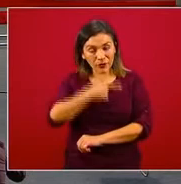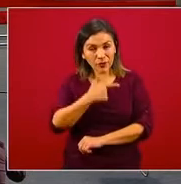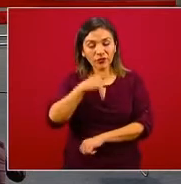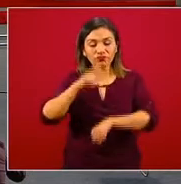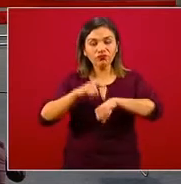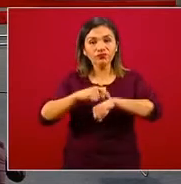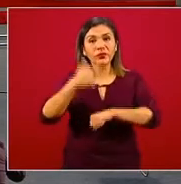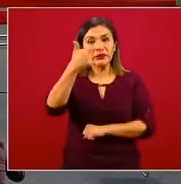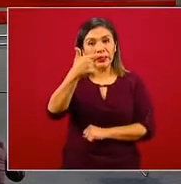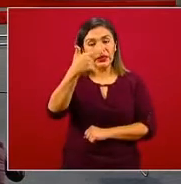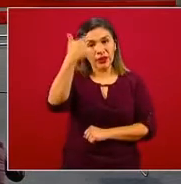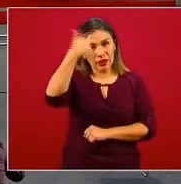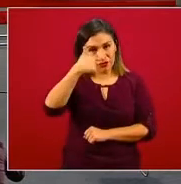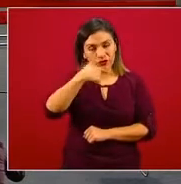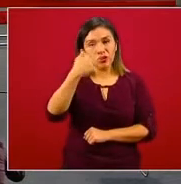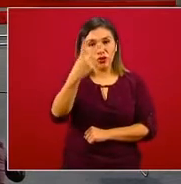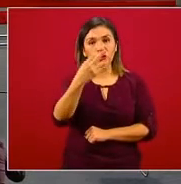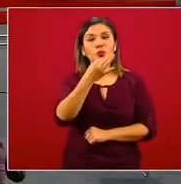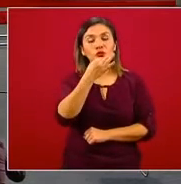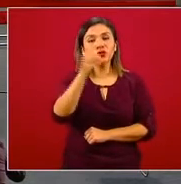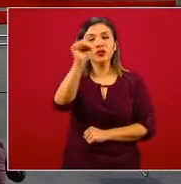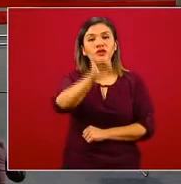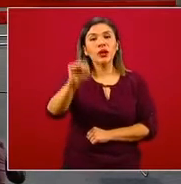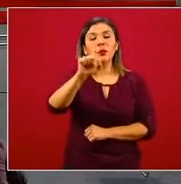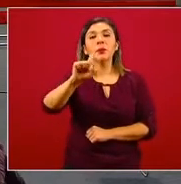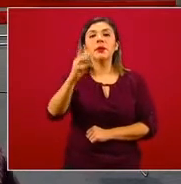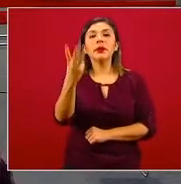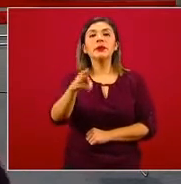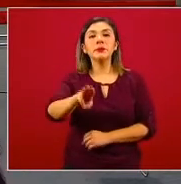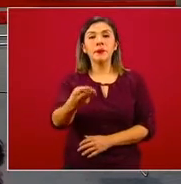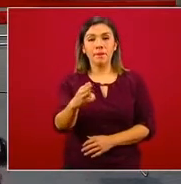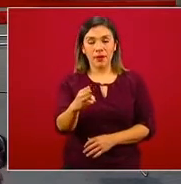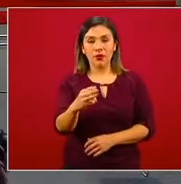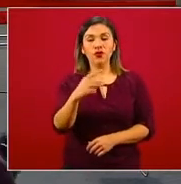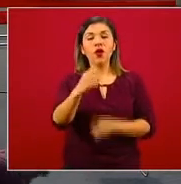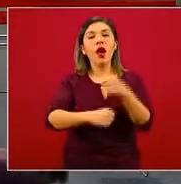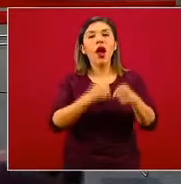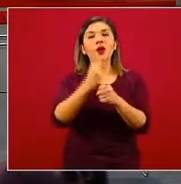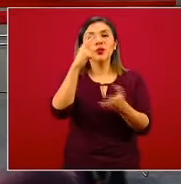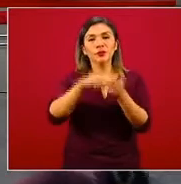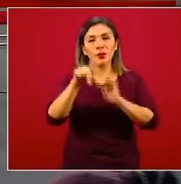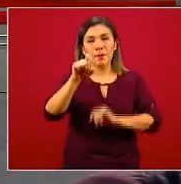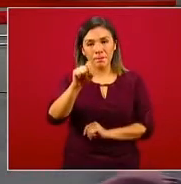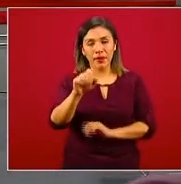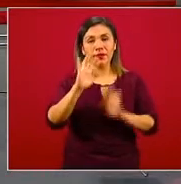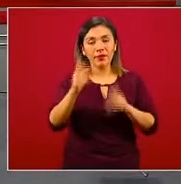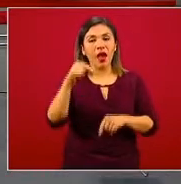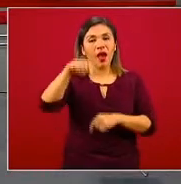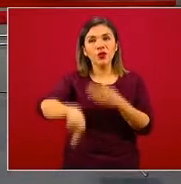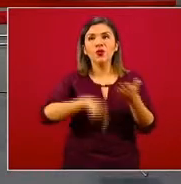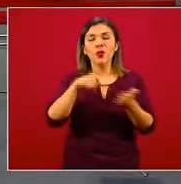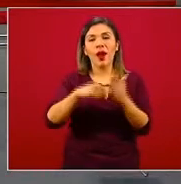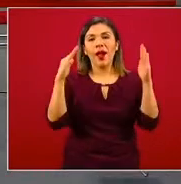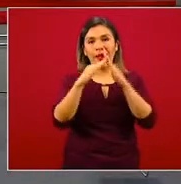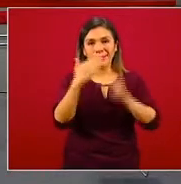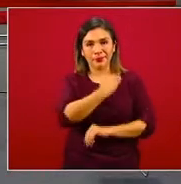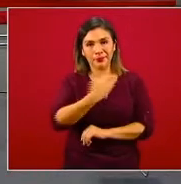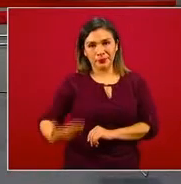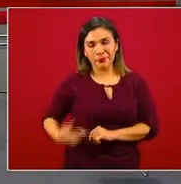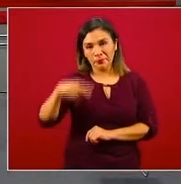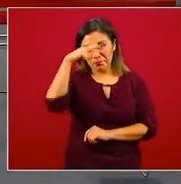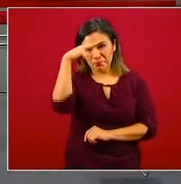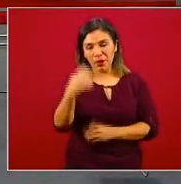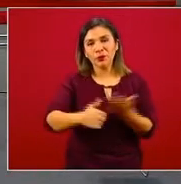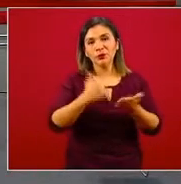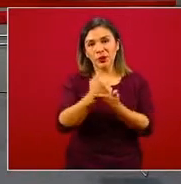Good evening. It's 7:02, Saturday, 23rd of May 2020. We